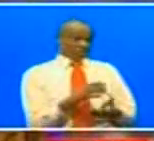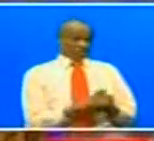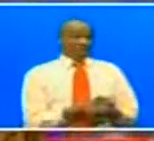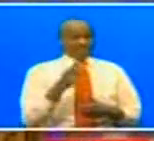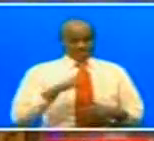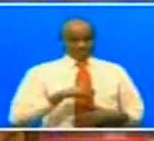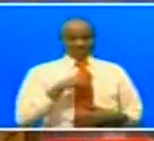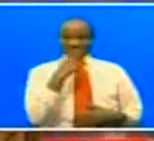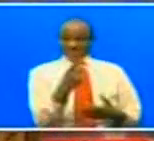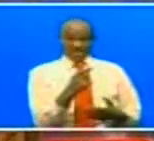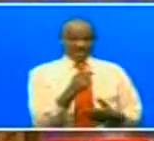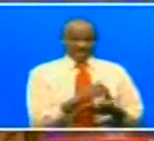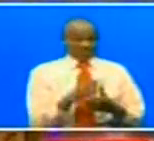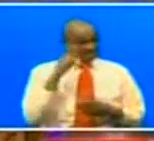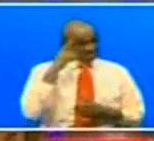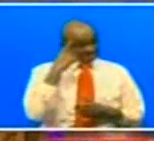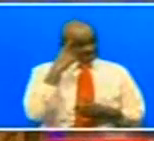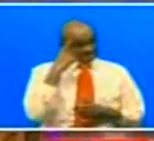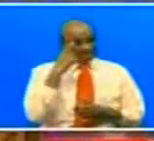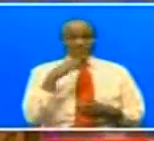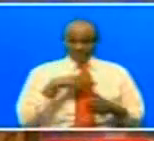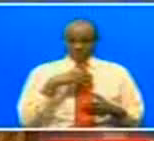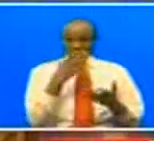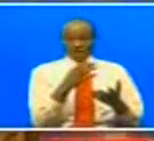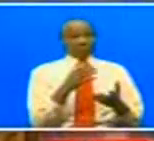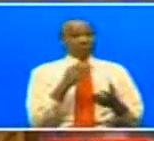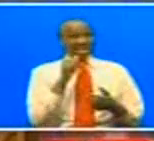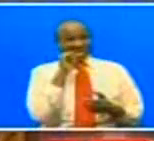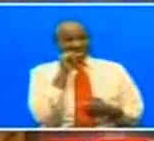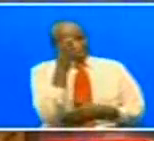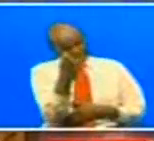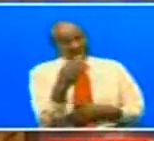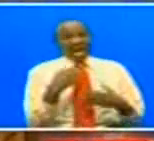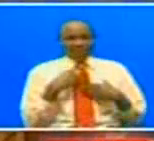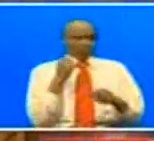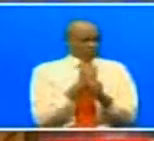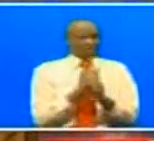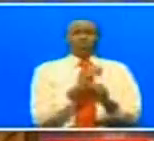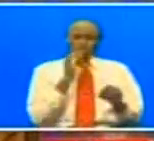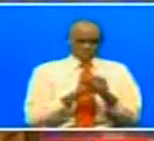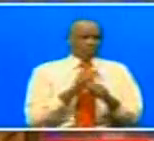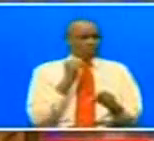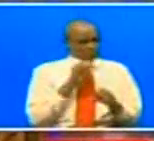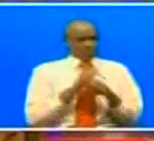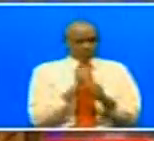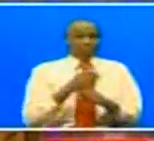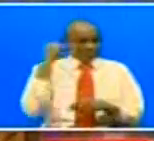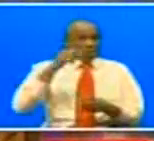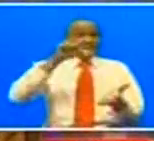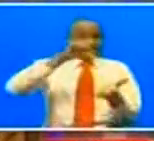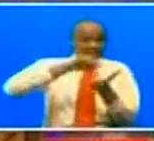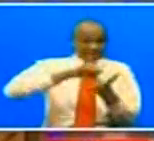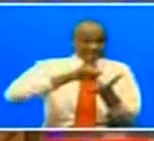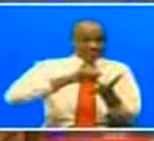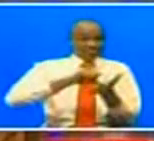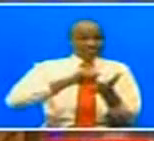but I think the Brits are among the best in the world at doing this. The experience from Northern Ireland, some of the experiences we had in Iraq and Afghanistan, and of course